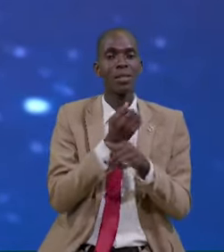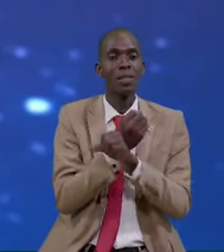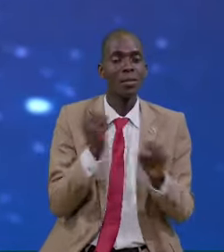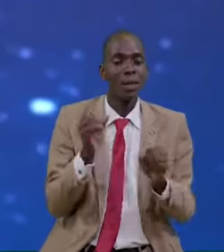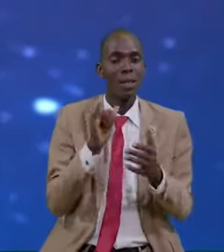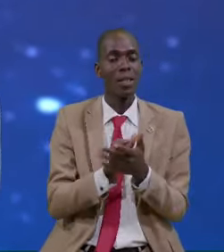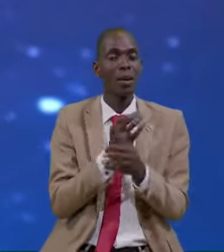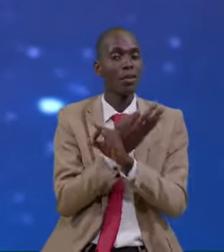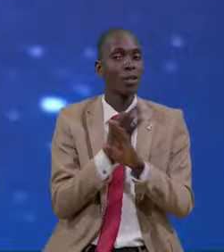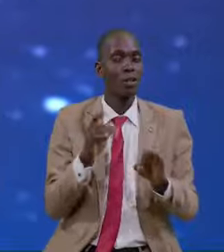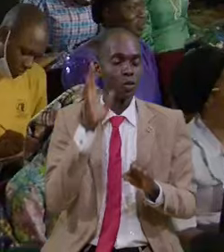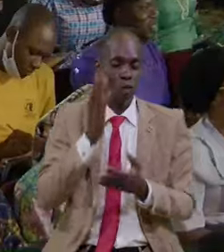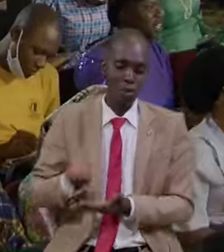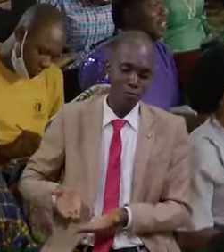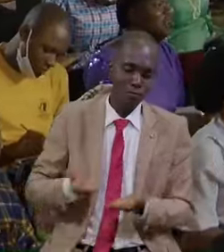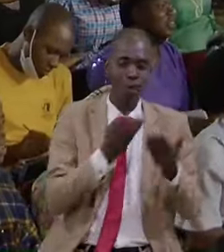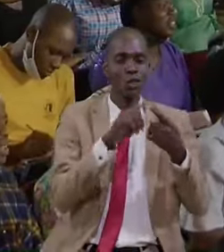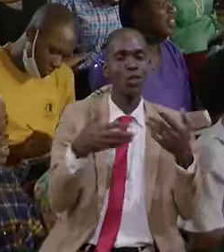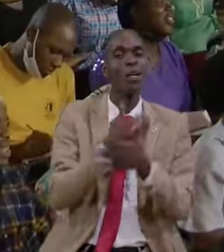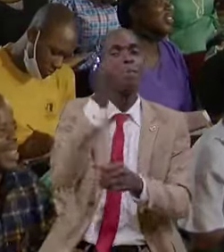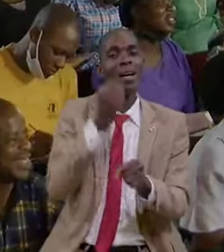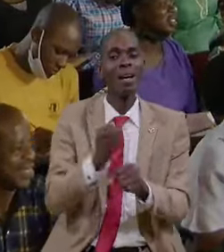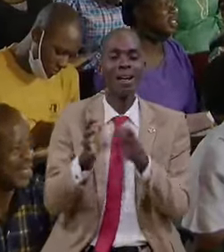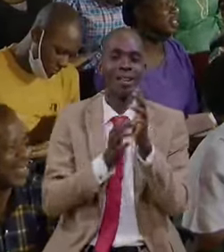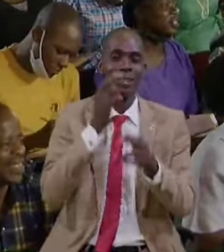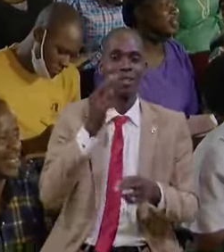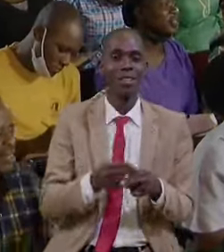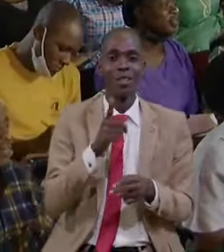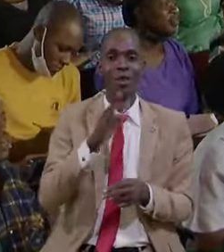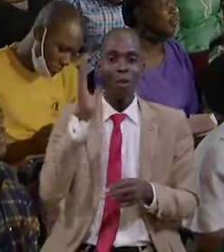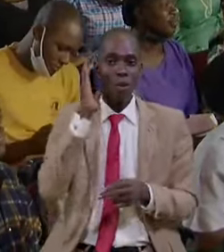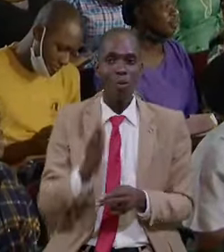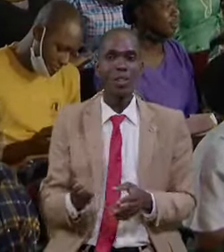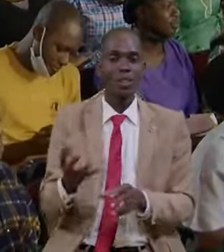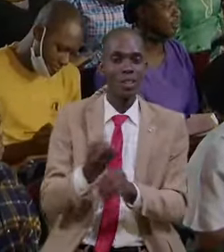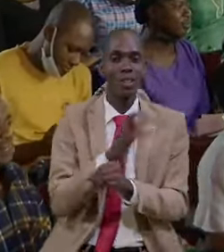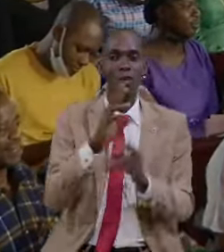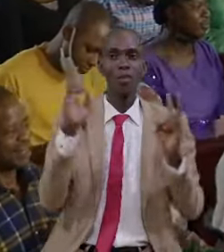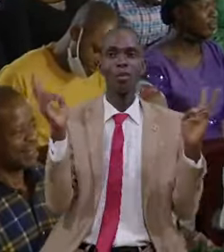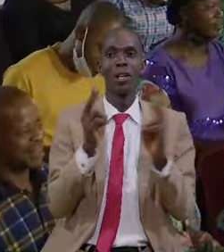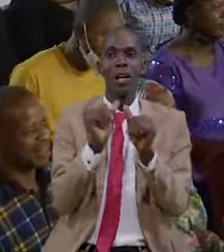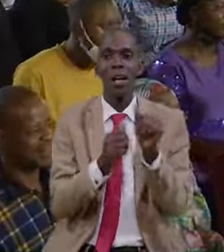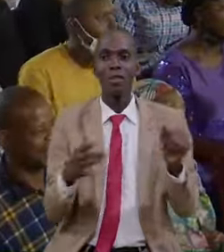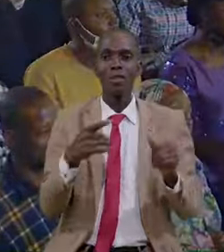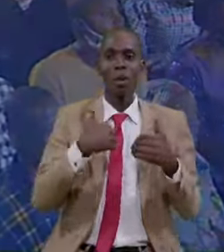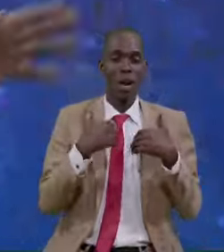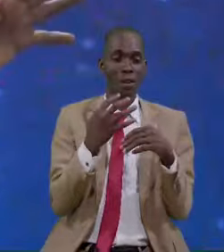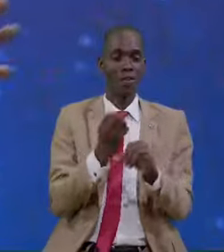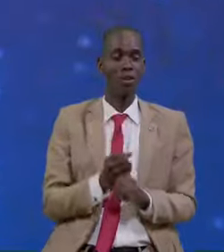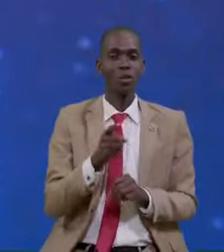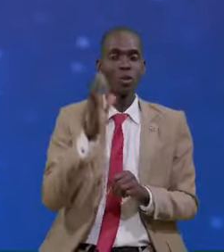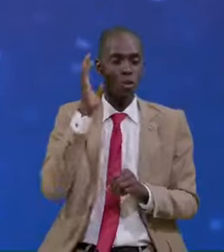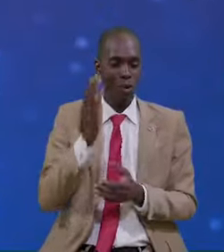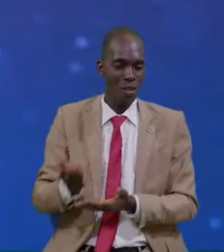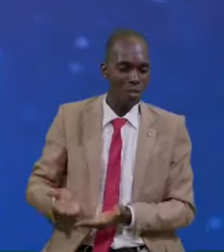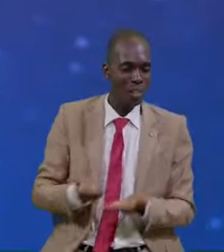freedom, you carry it to the new year. You carry your victory. Everything you've got, you carry it.